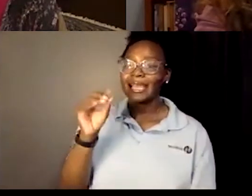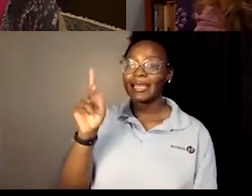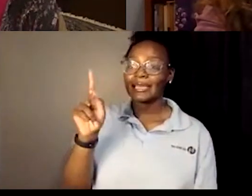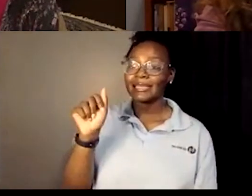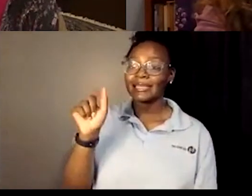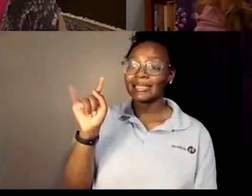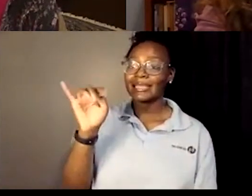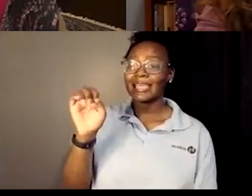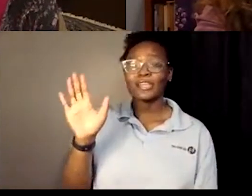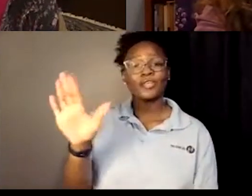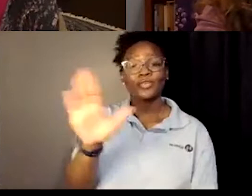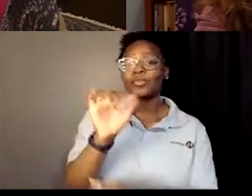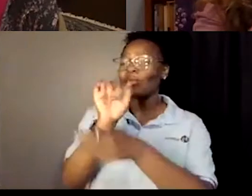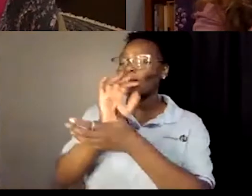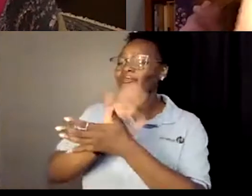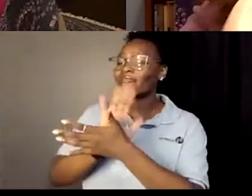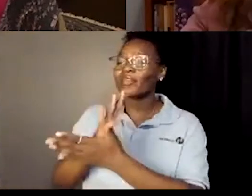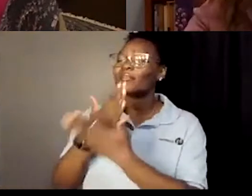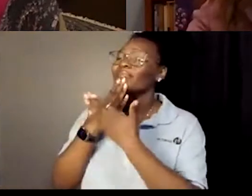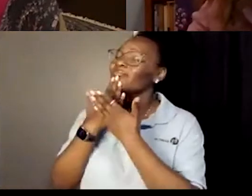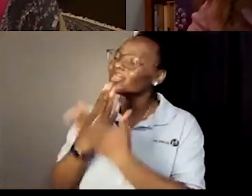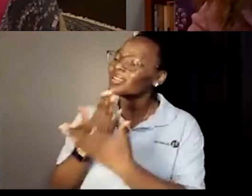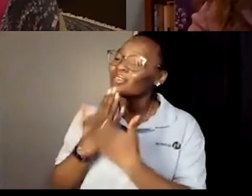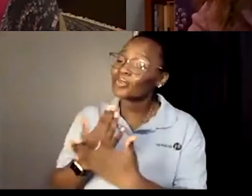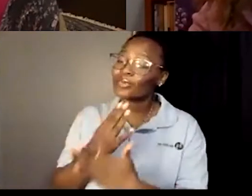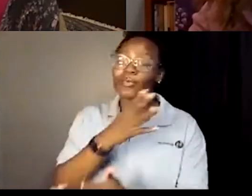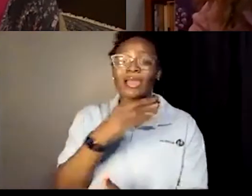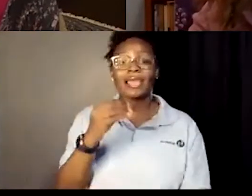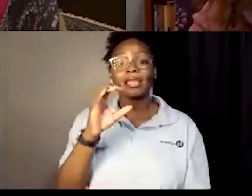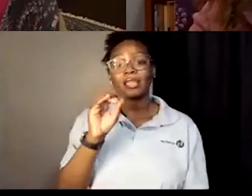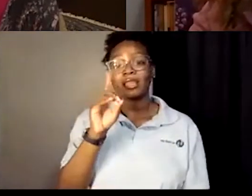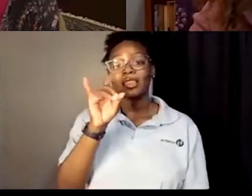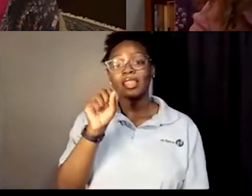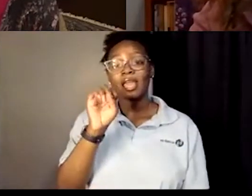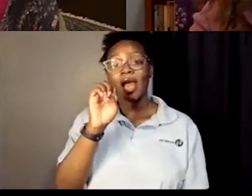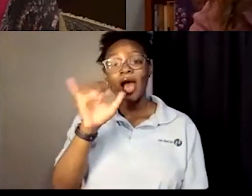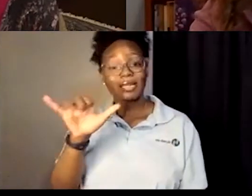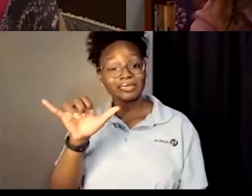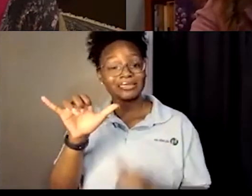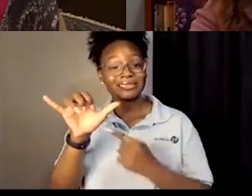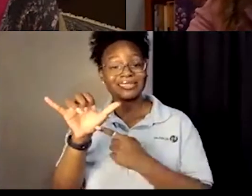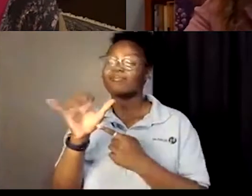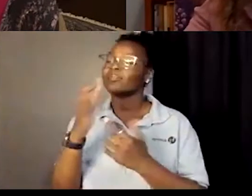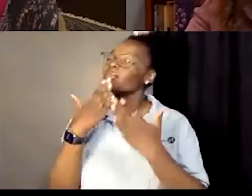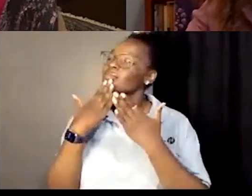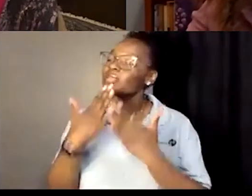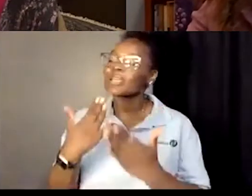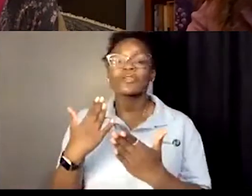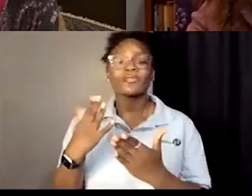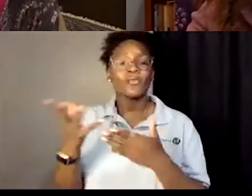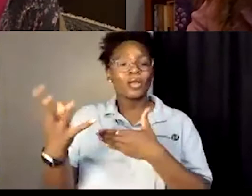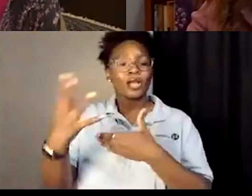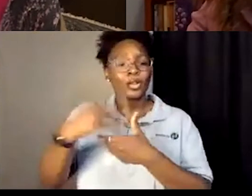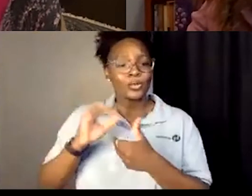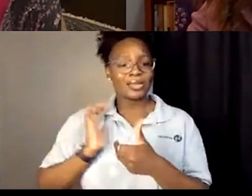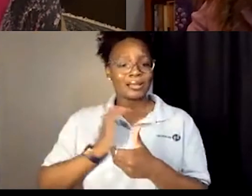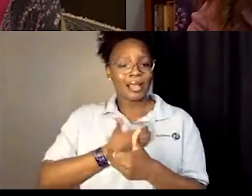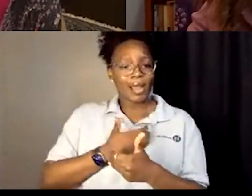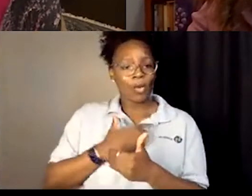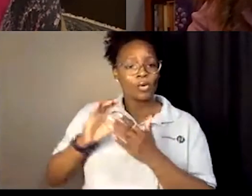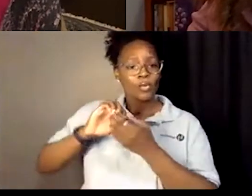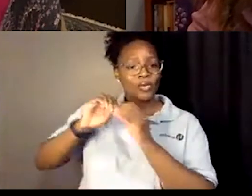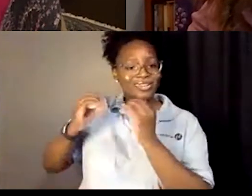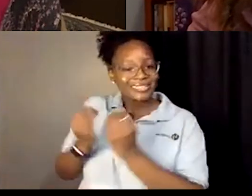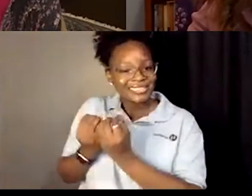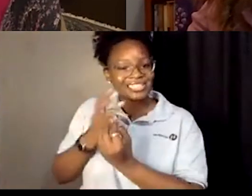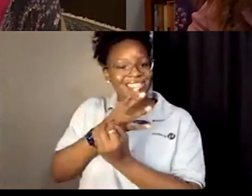And to our friends at Odyssey, thank you for including us and for partnering with us. So quickly,